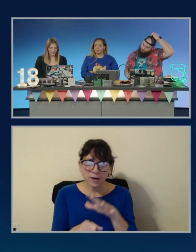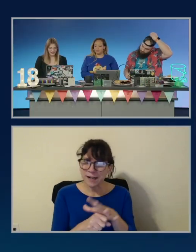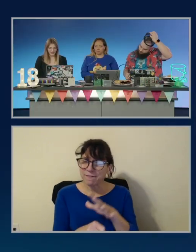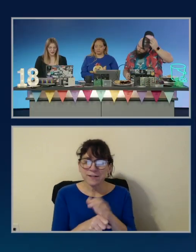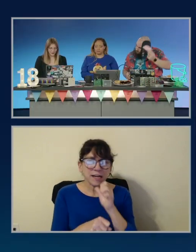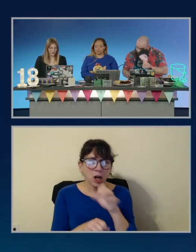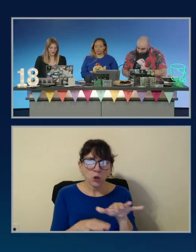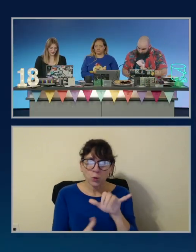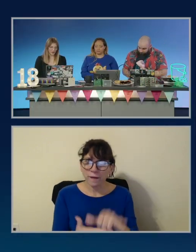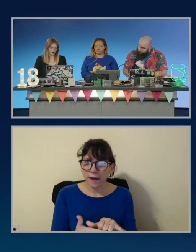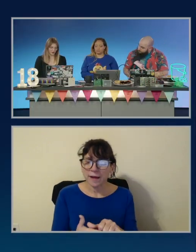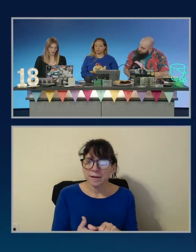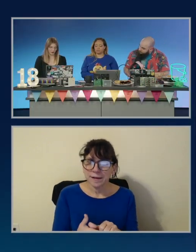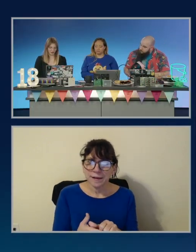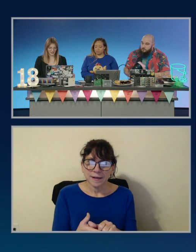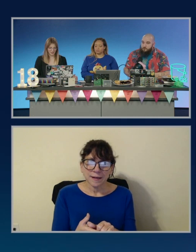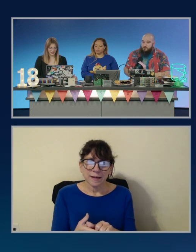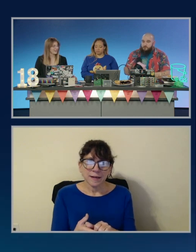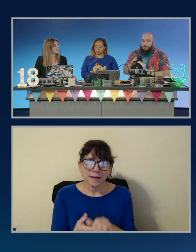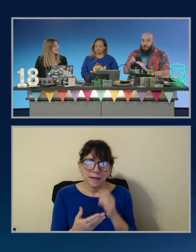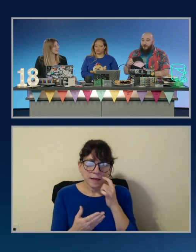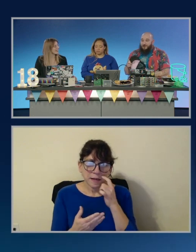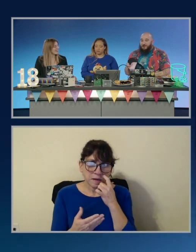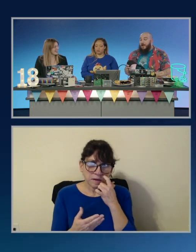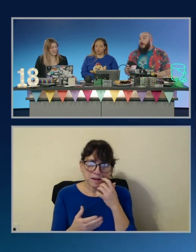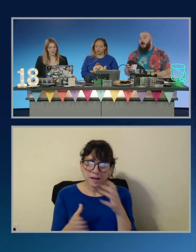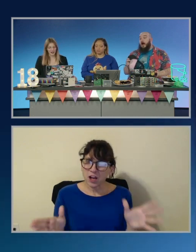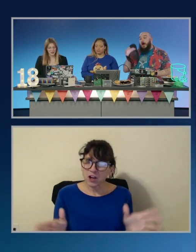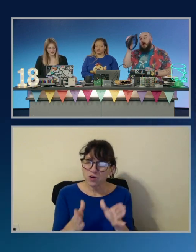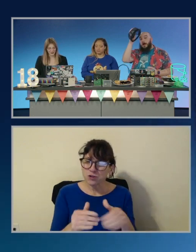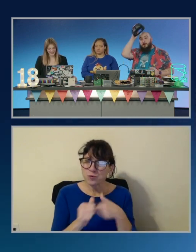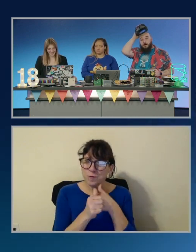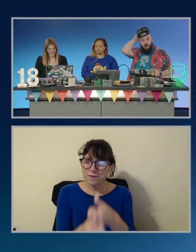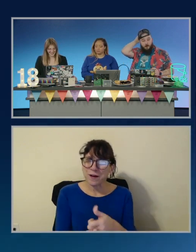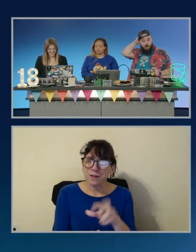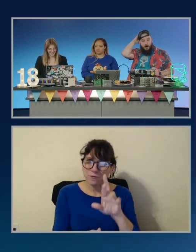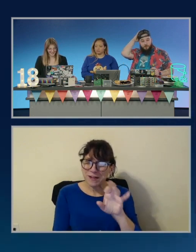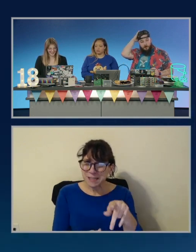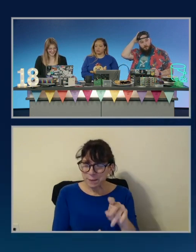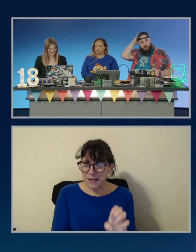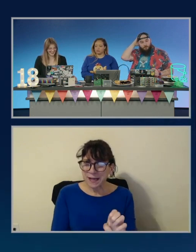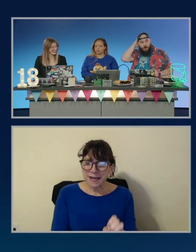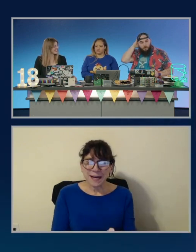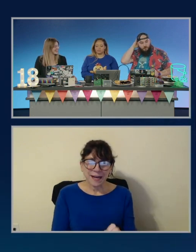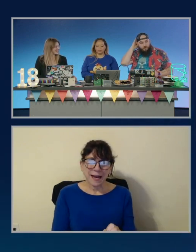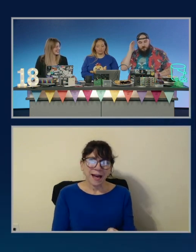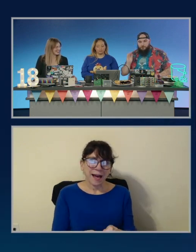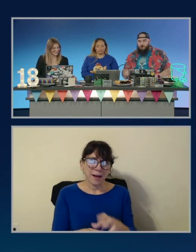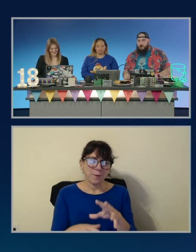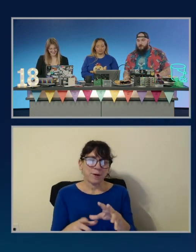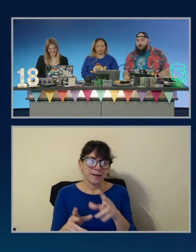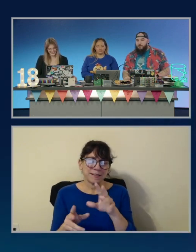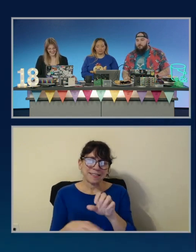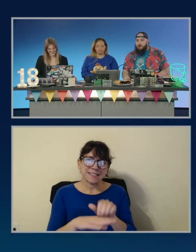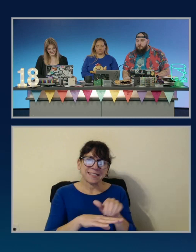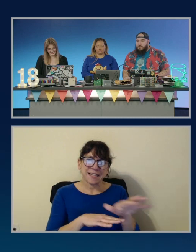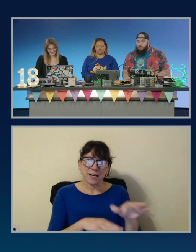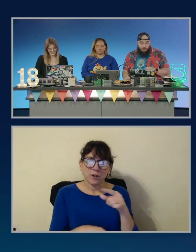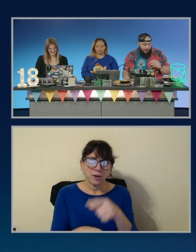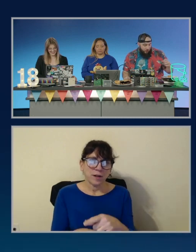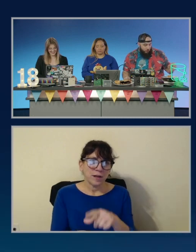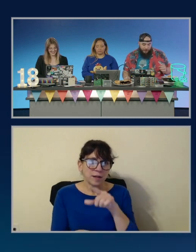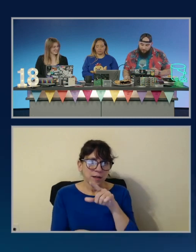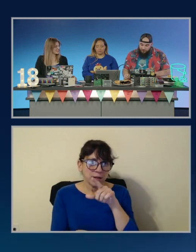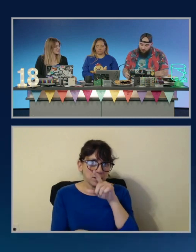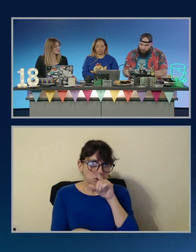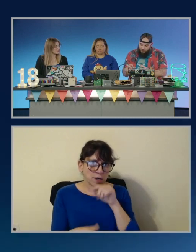what? I encourage you to actually go and follow the recipe. I'll grab it for you and send it to you. I'm all for chicken and meats.